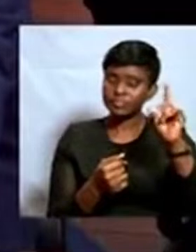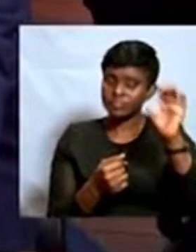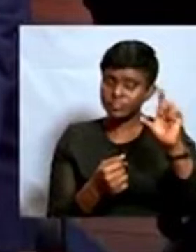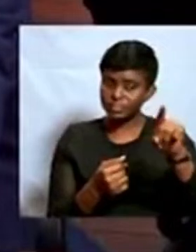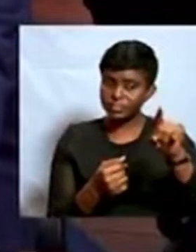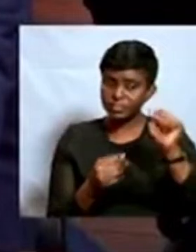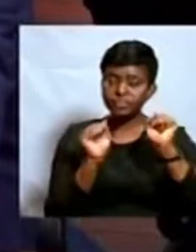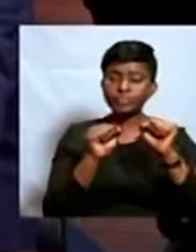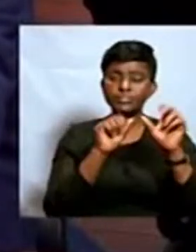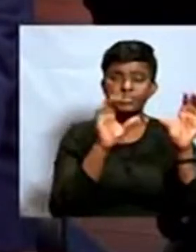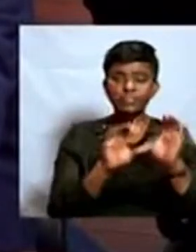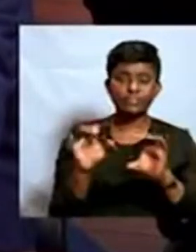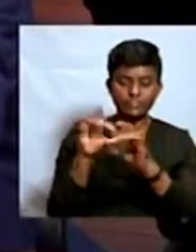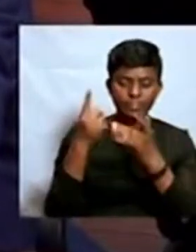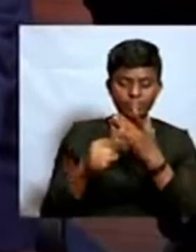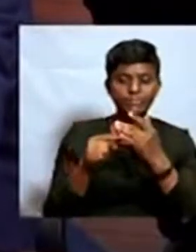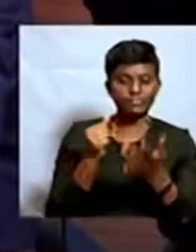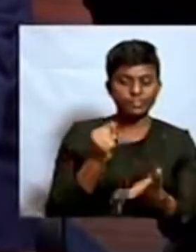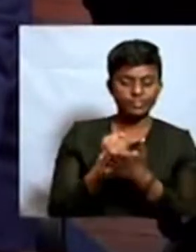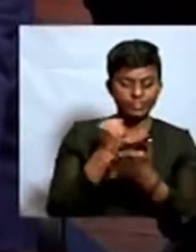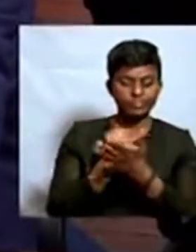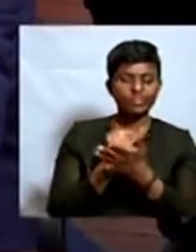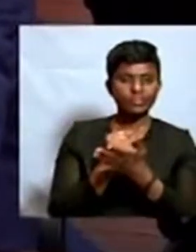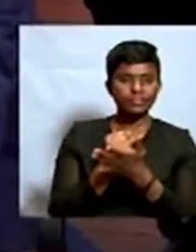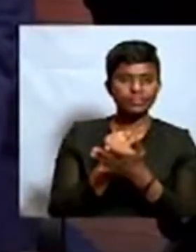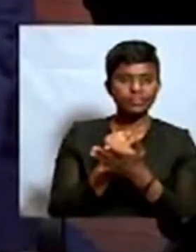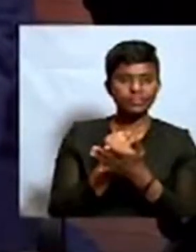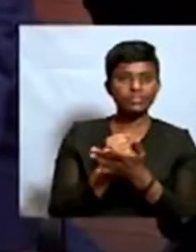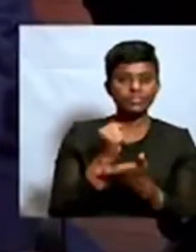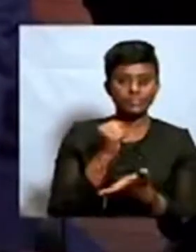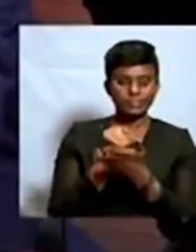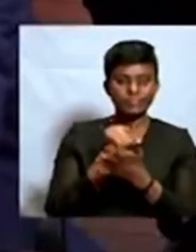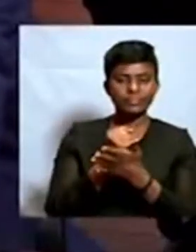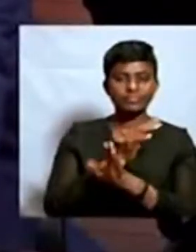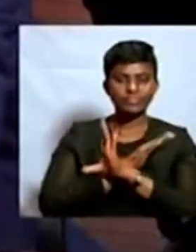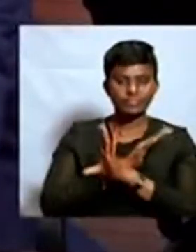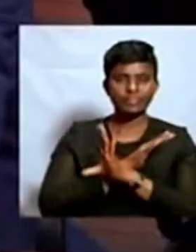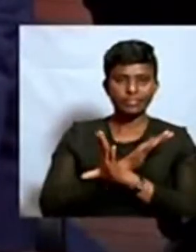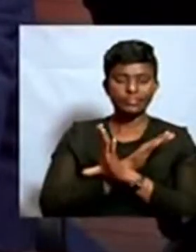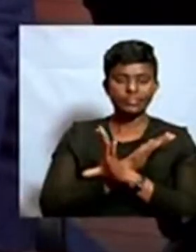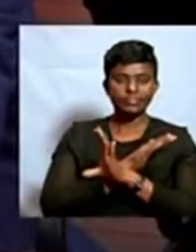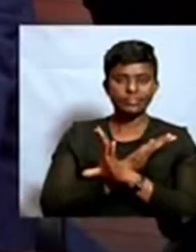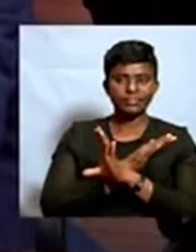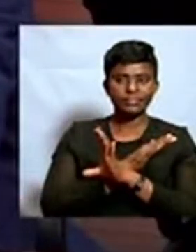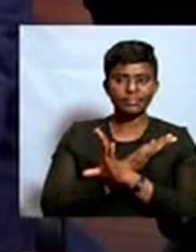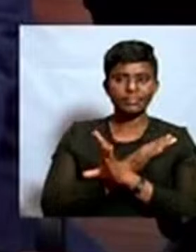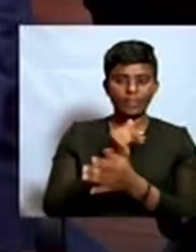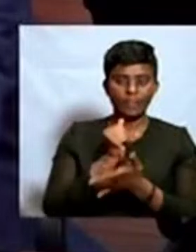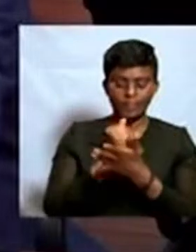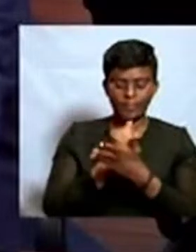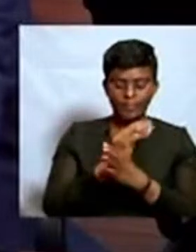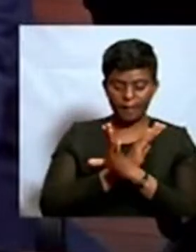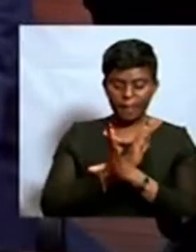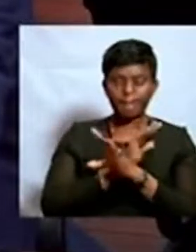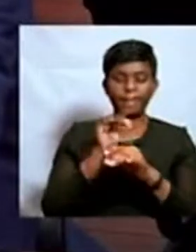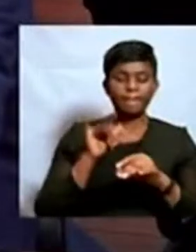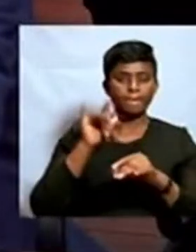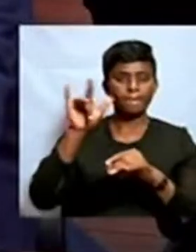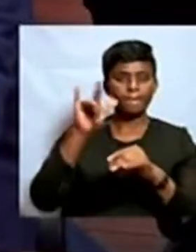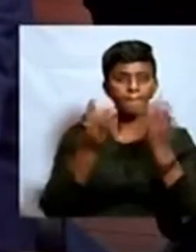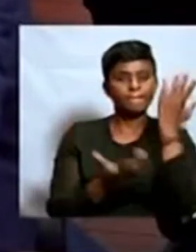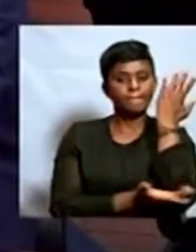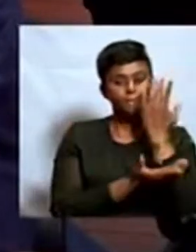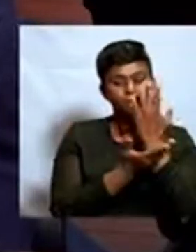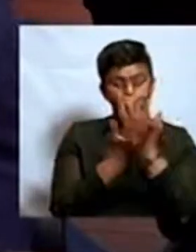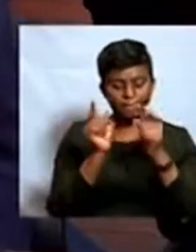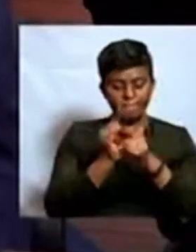IDC can do to help Zambia Airways to improve